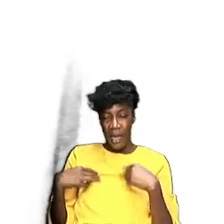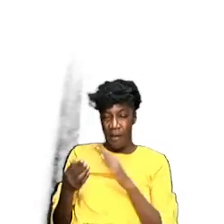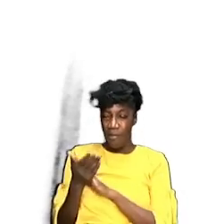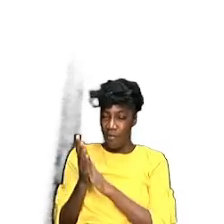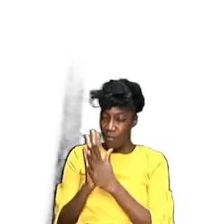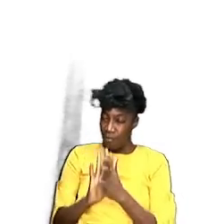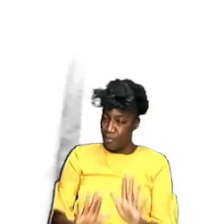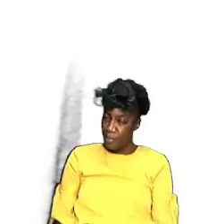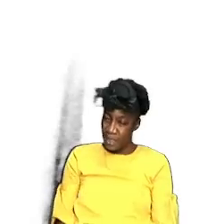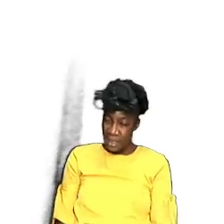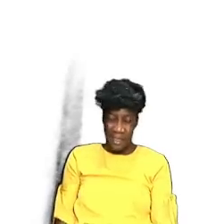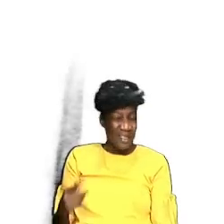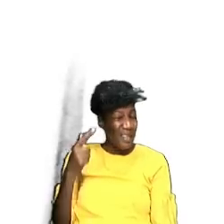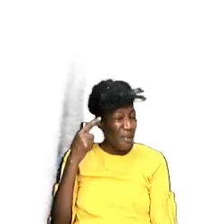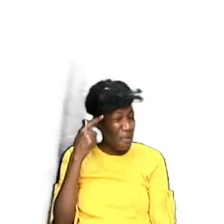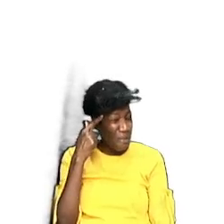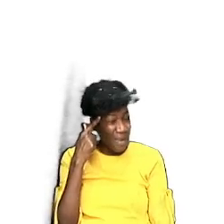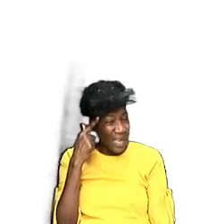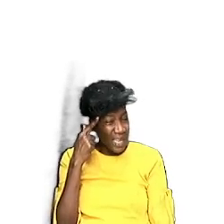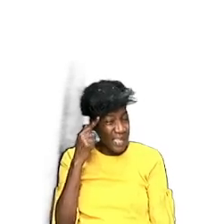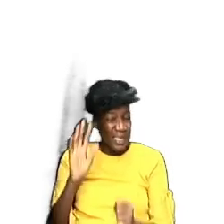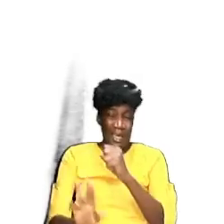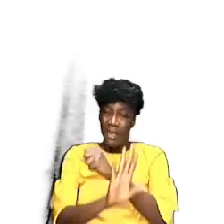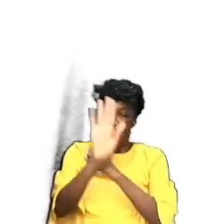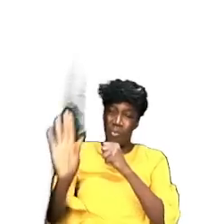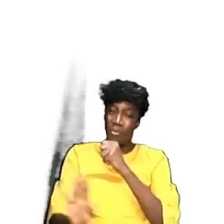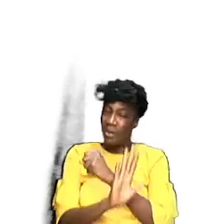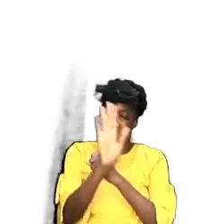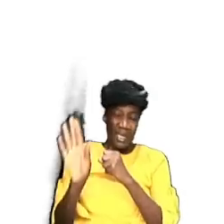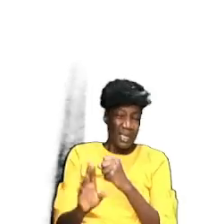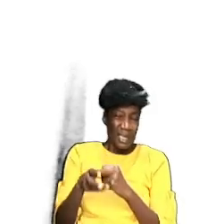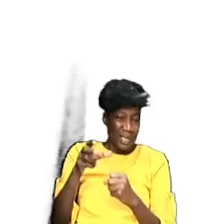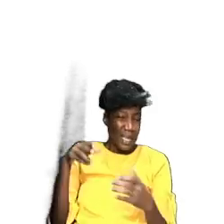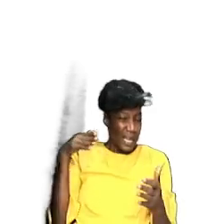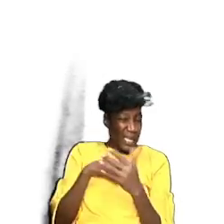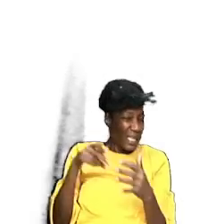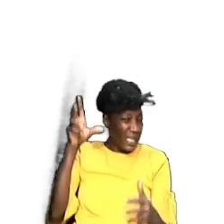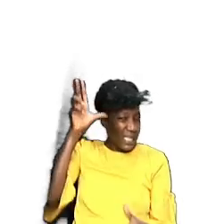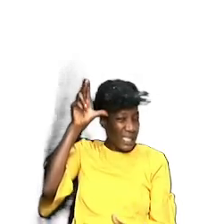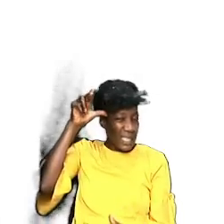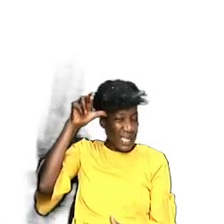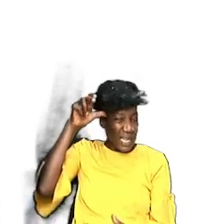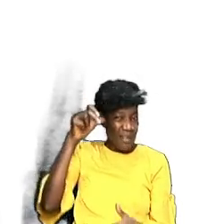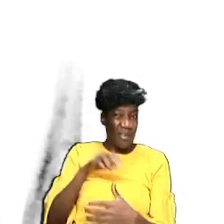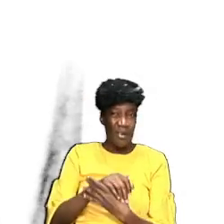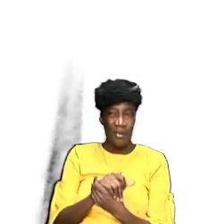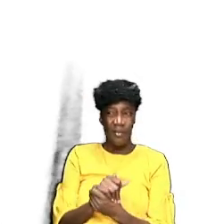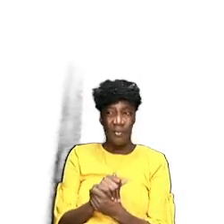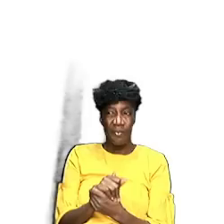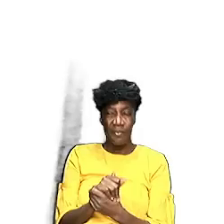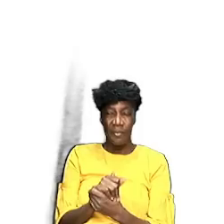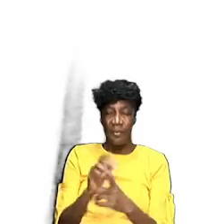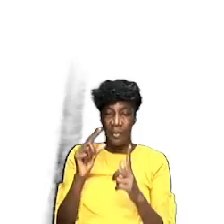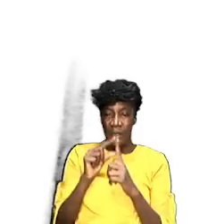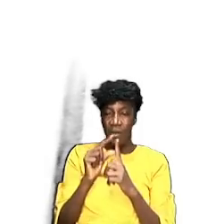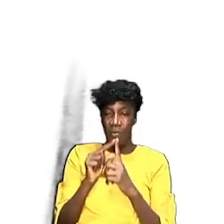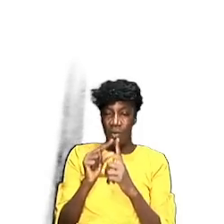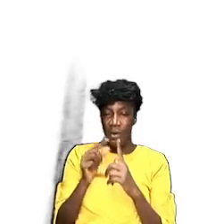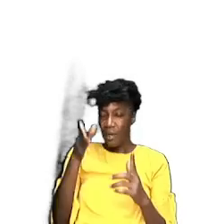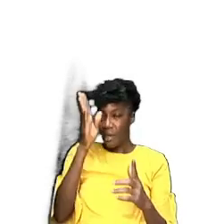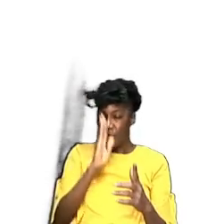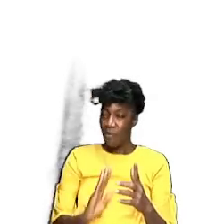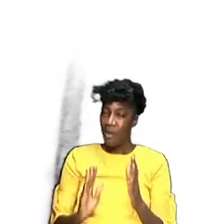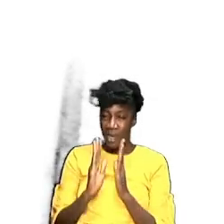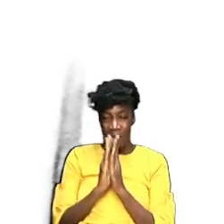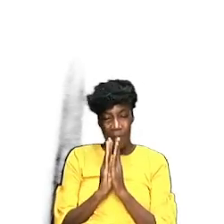It helps us, our minds, to be protected against the wiles of the devil. Praise God. And the word of God in